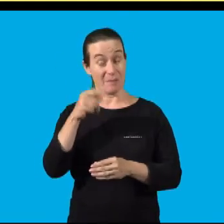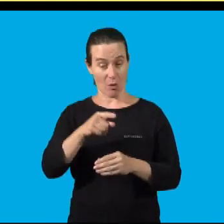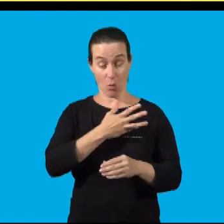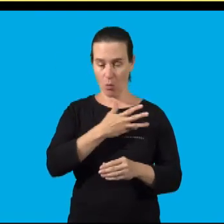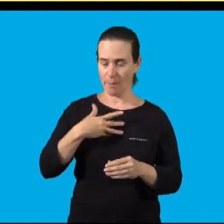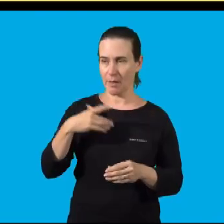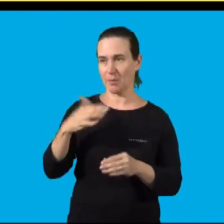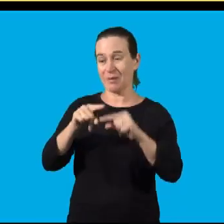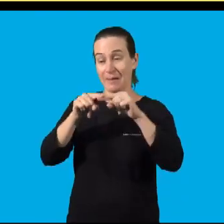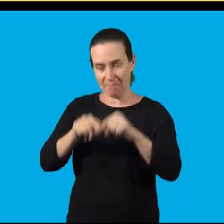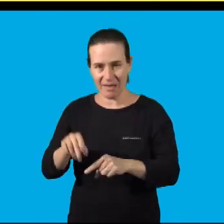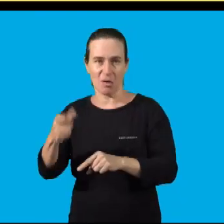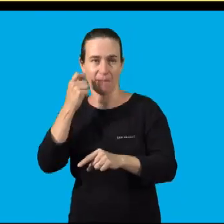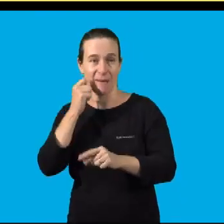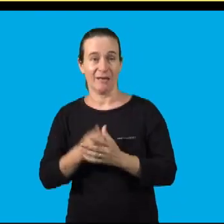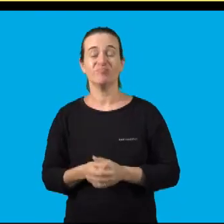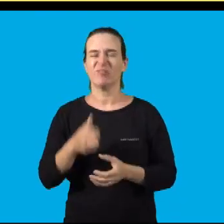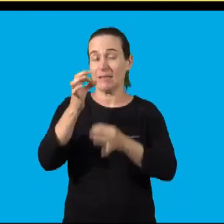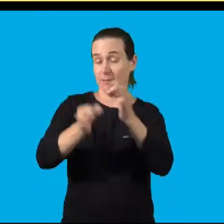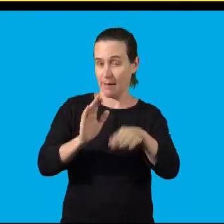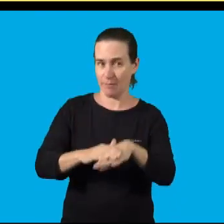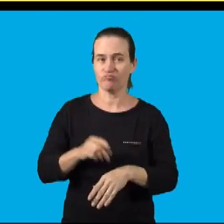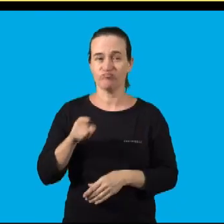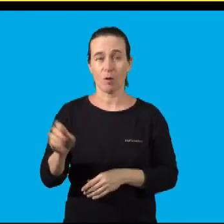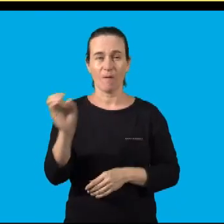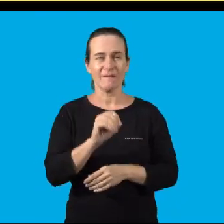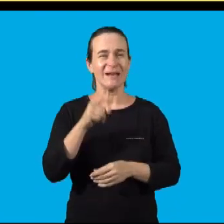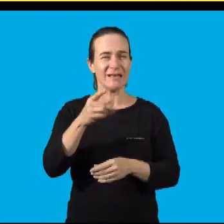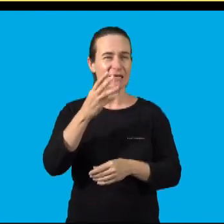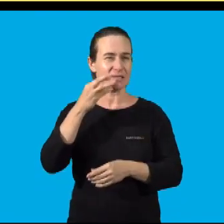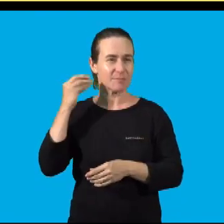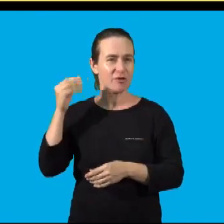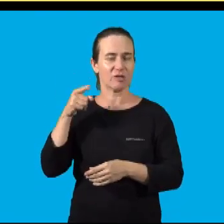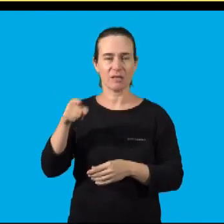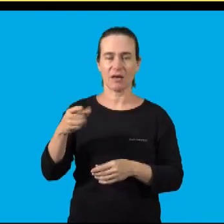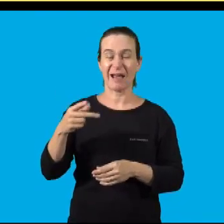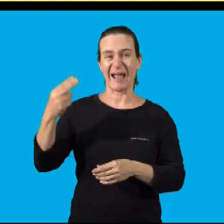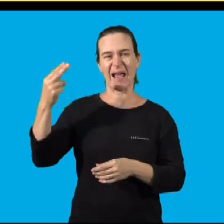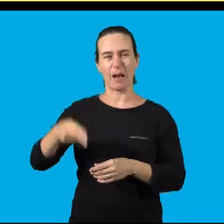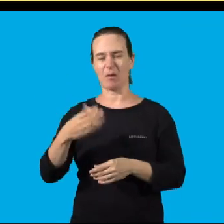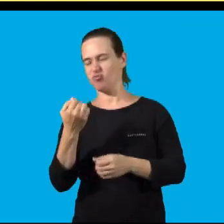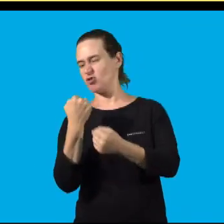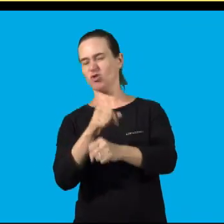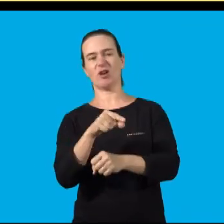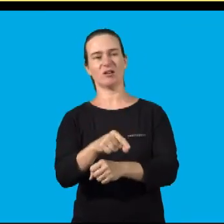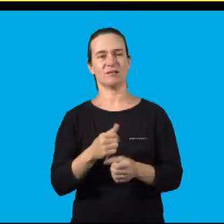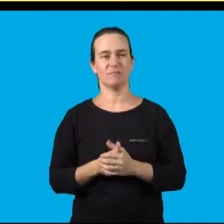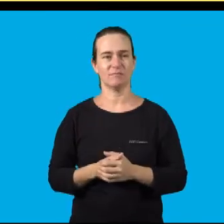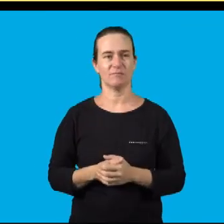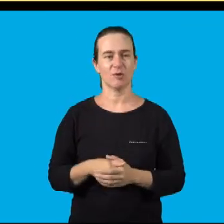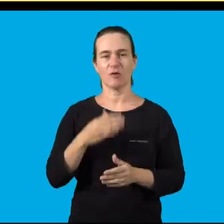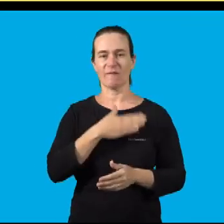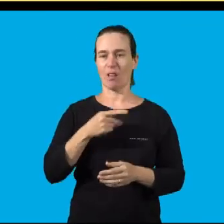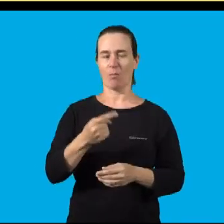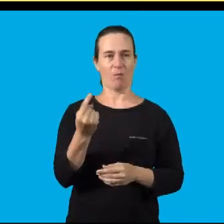how dependent women are on men. Ophelia, and now the evidence and the explanation, experiences a sense of abandonment